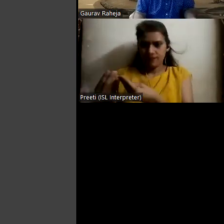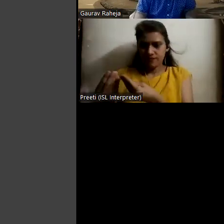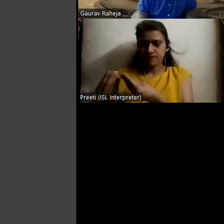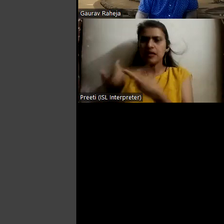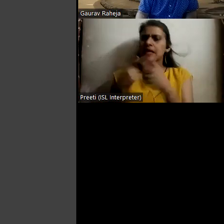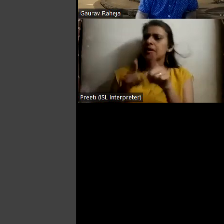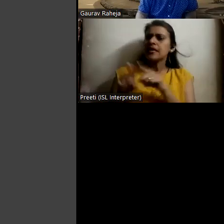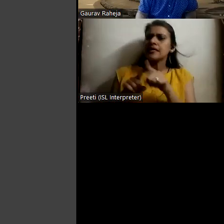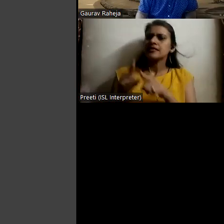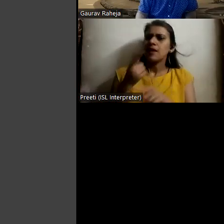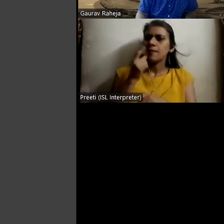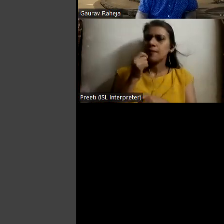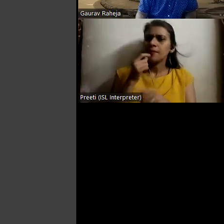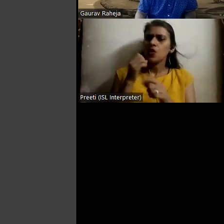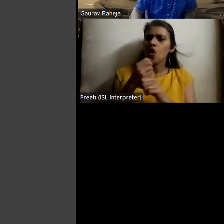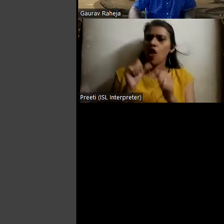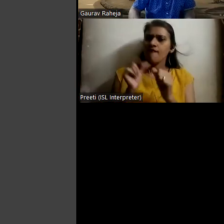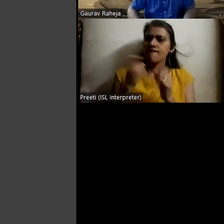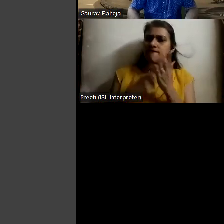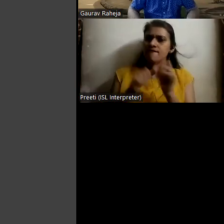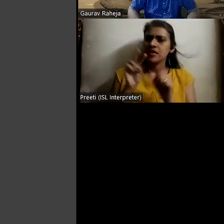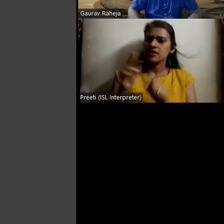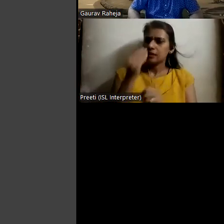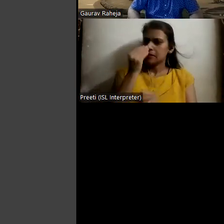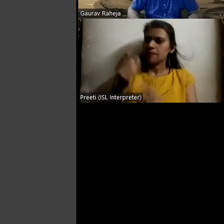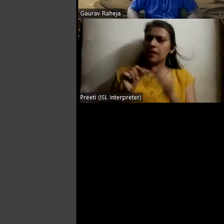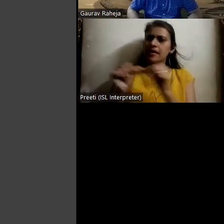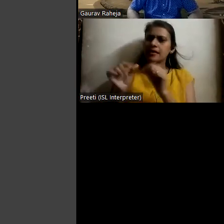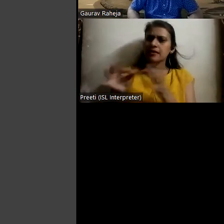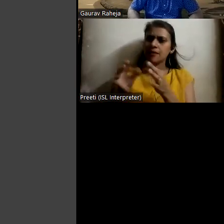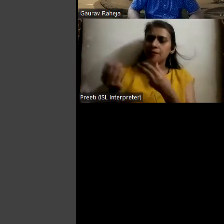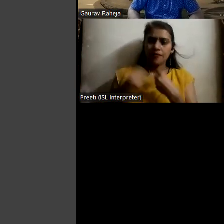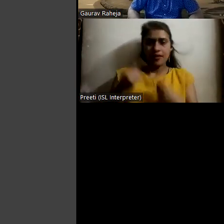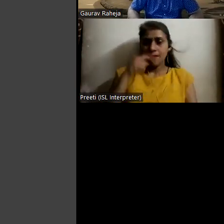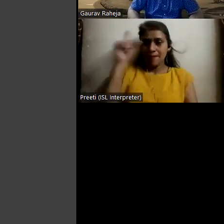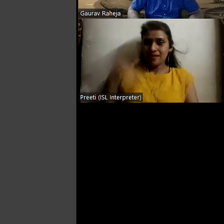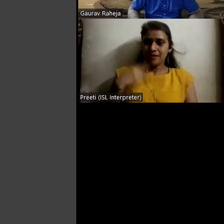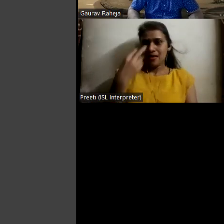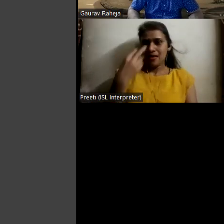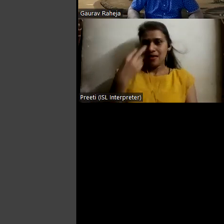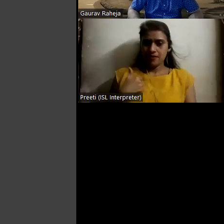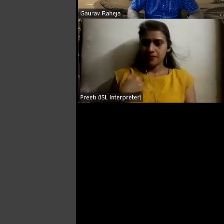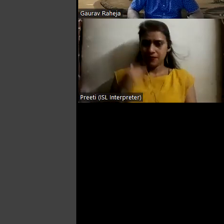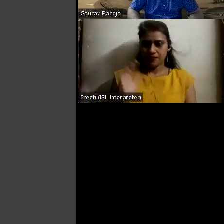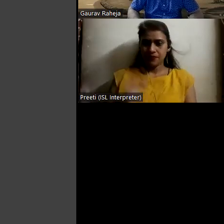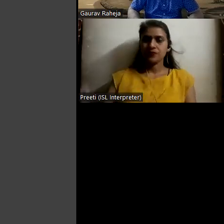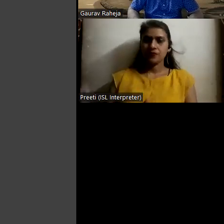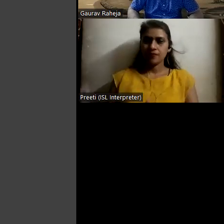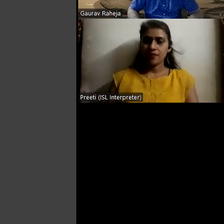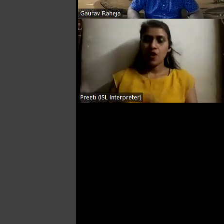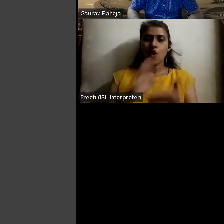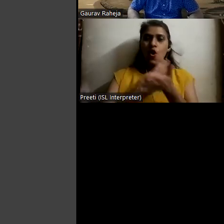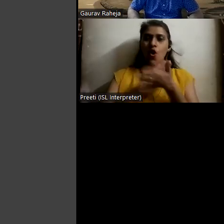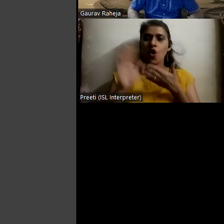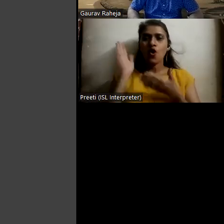example? Yeah, for example, suppose that means I'm a visually impaired, so I'm living in the hostel